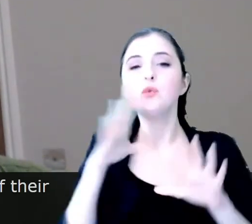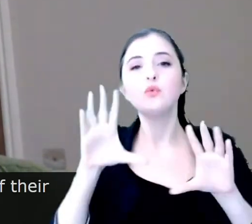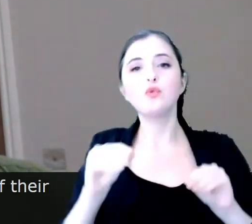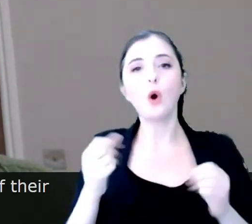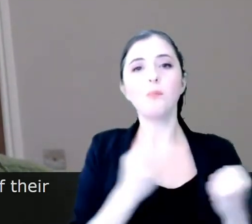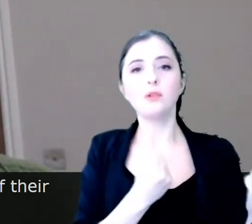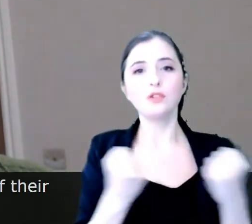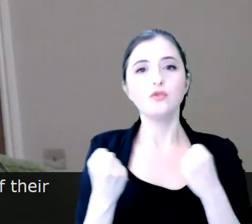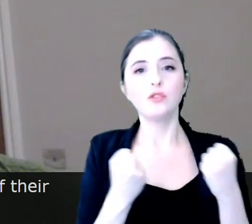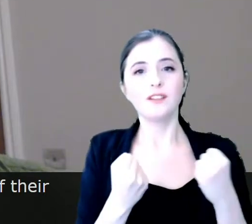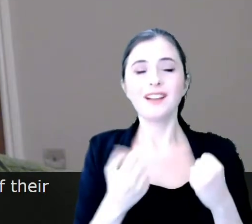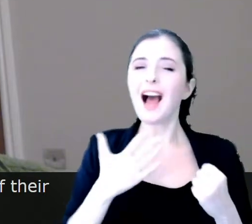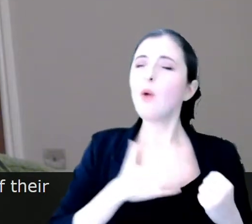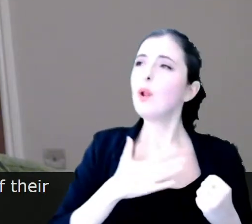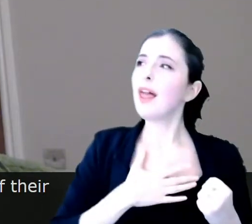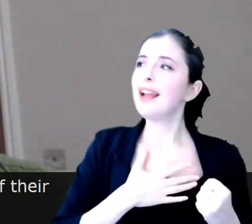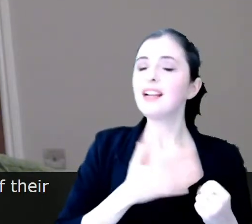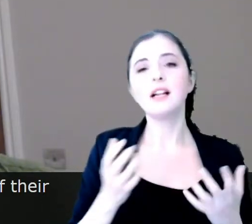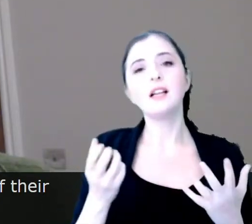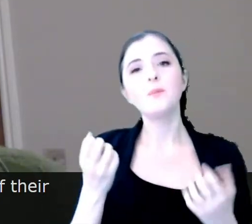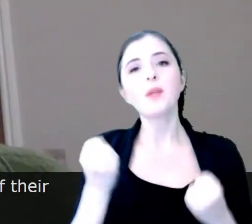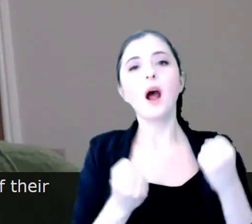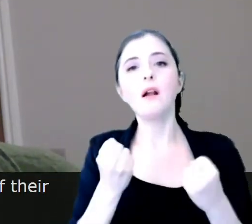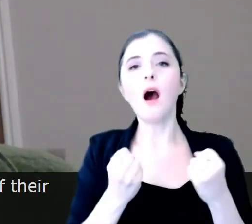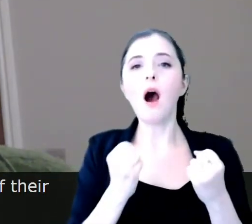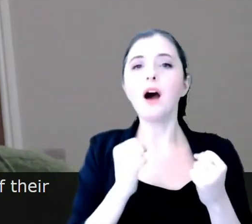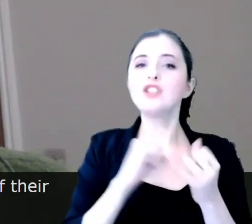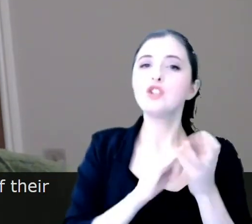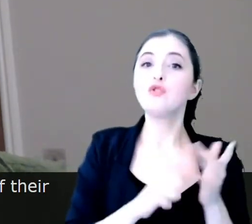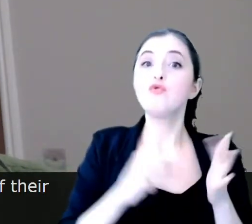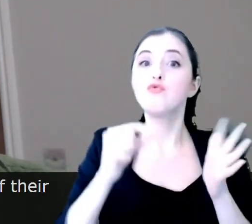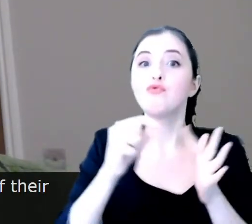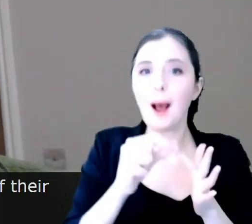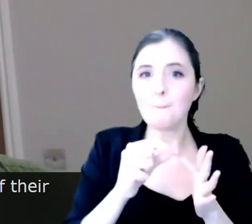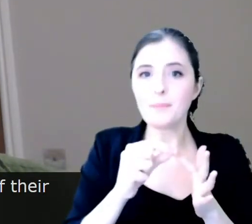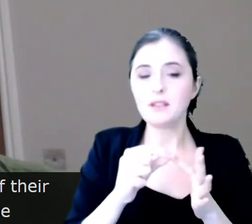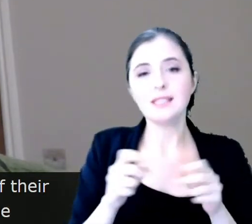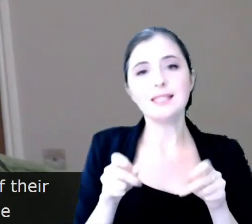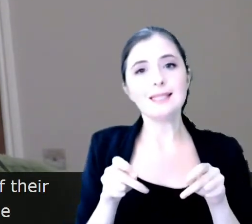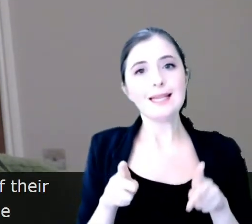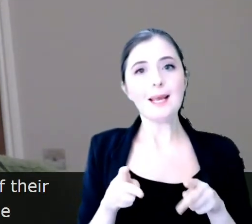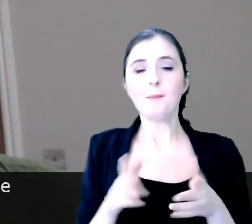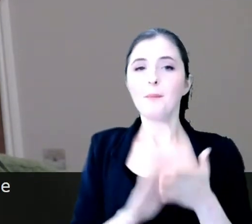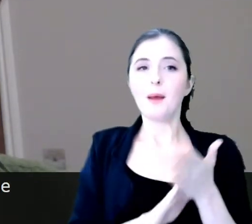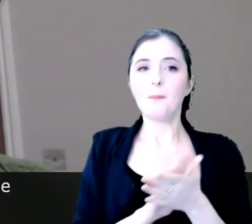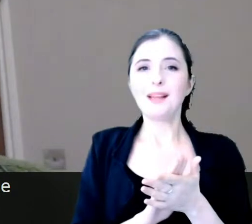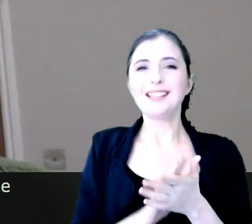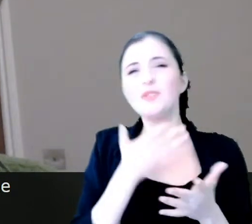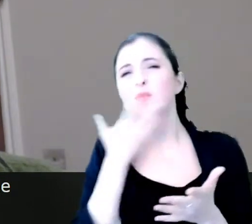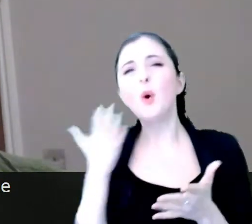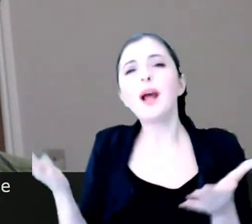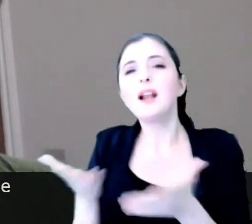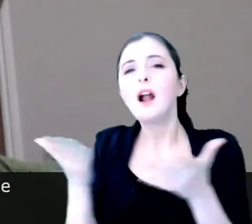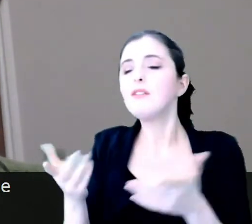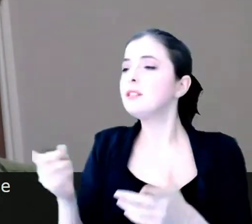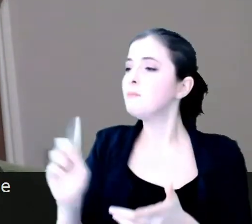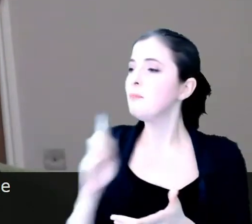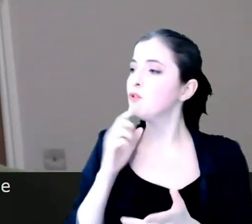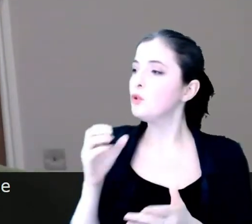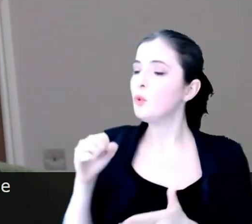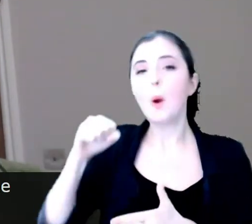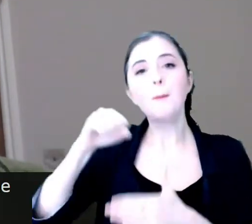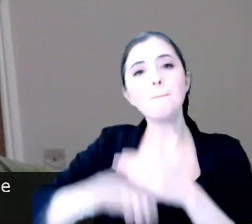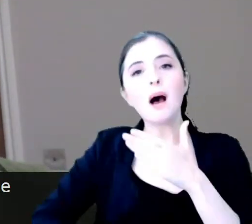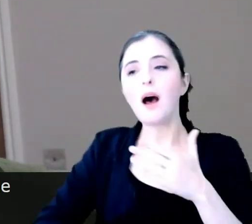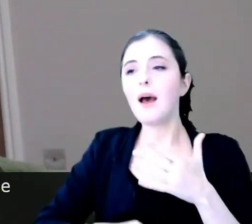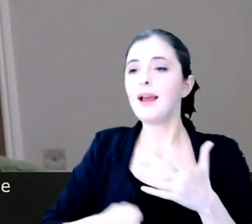scheme rolled out across London, across the country. But instead of encouraging people to buy a cleaner car, I would like to see mobility credits. So you